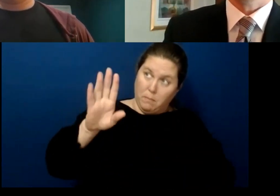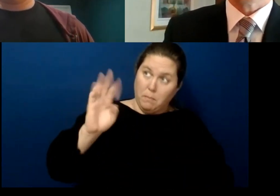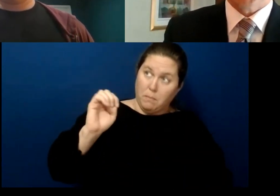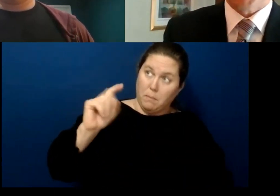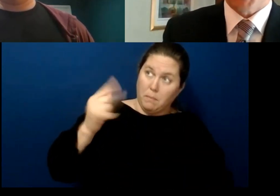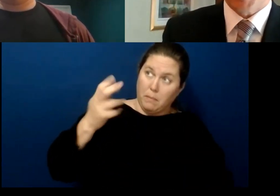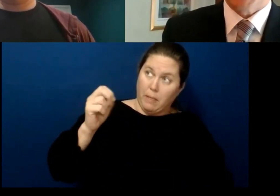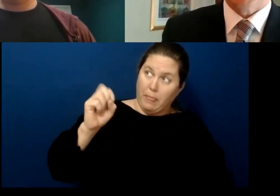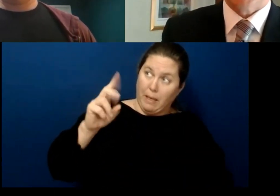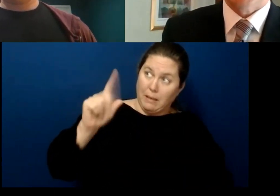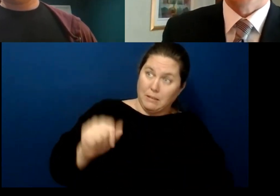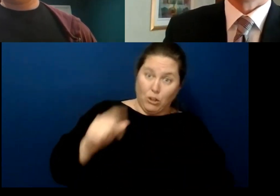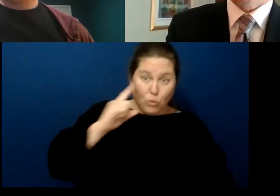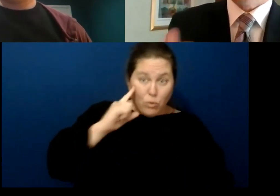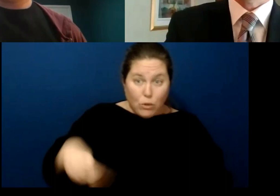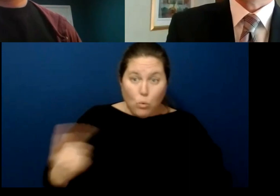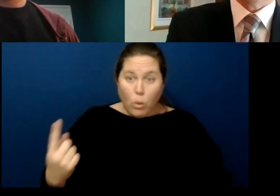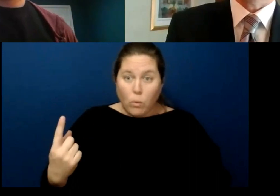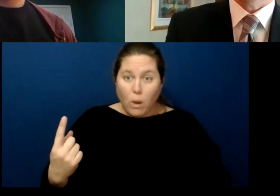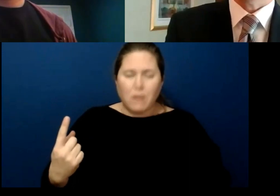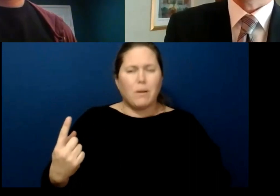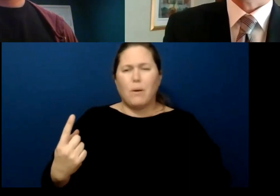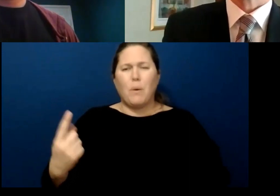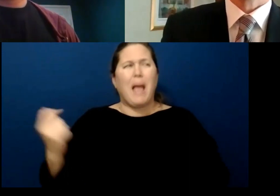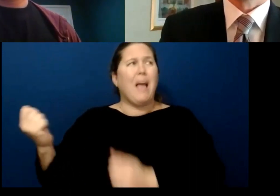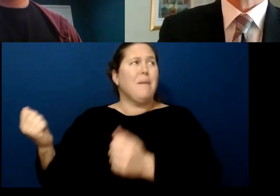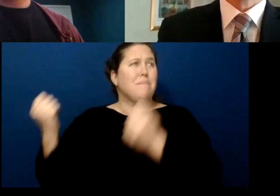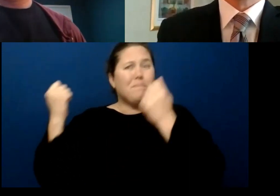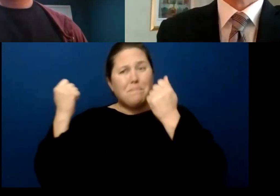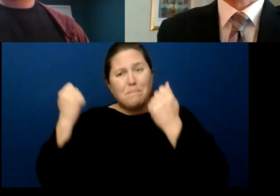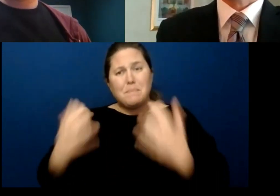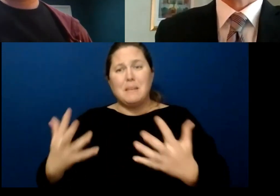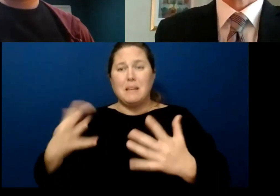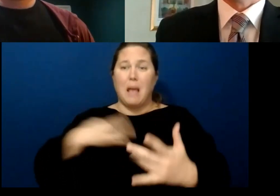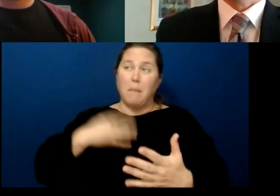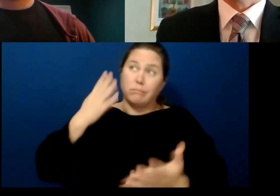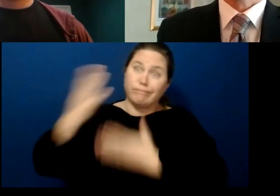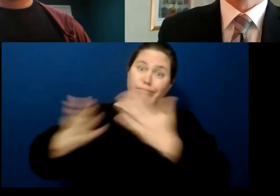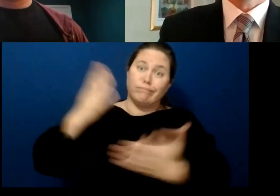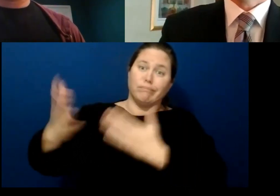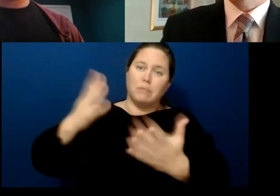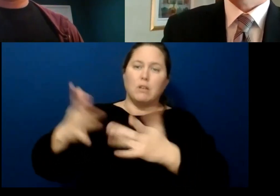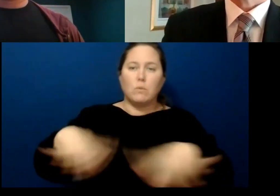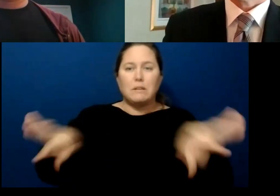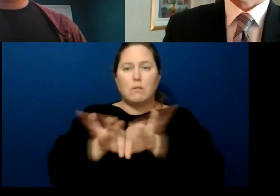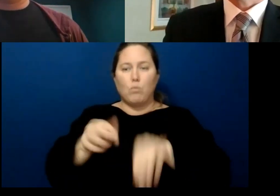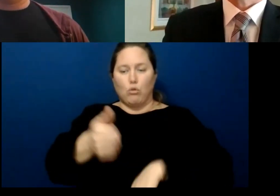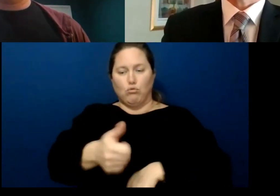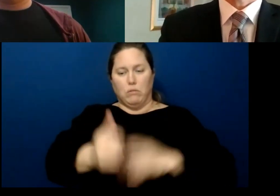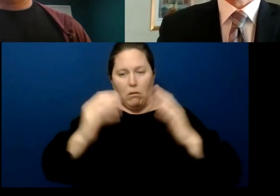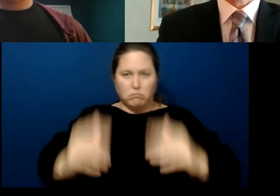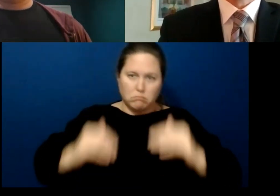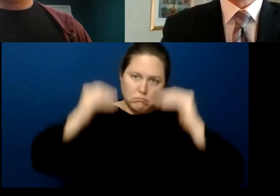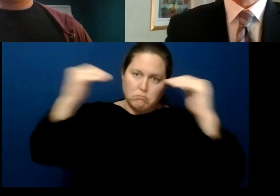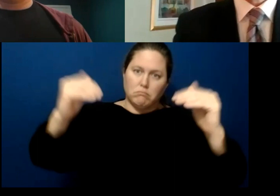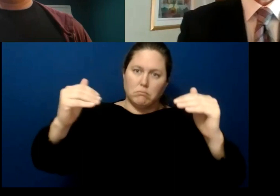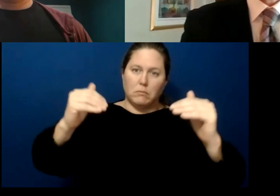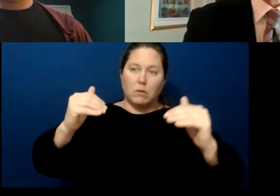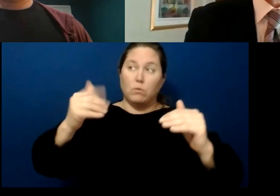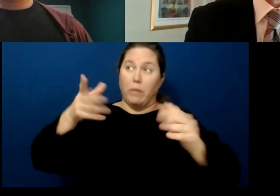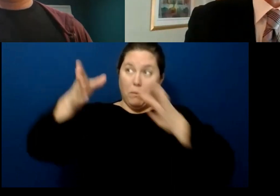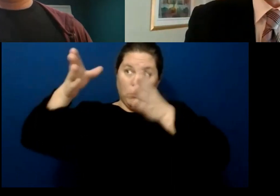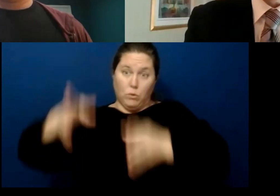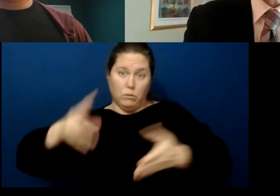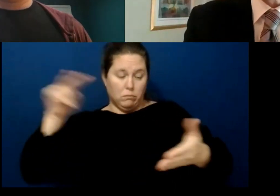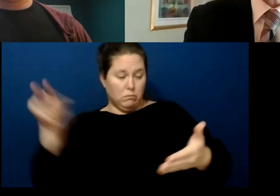the world wants to work for a company like that if you're interested in video games. So you have to bring your A game all the time. I have